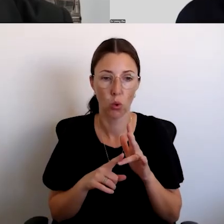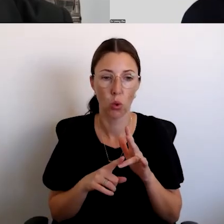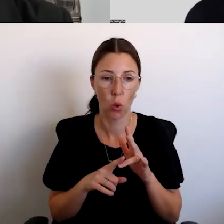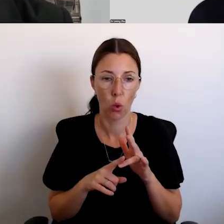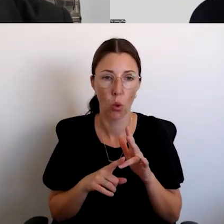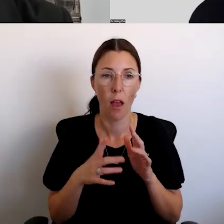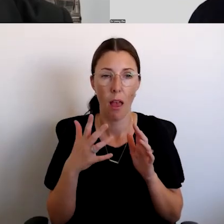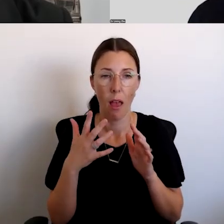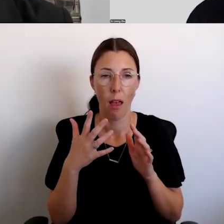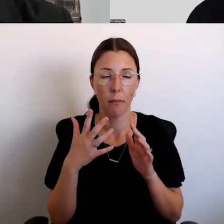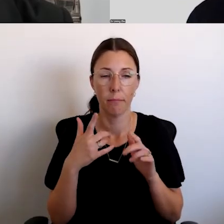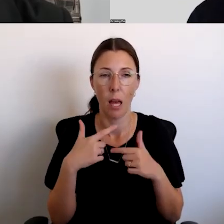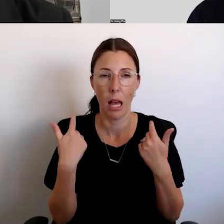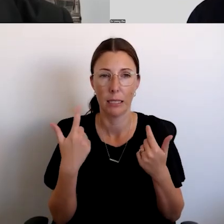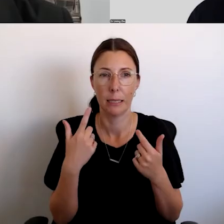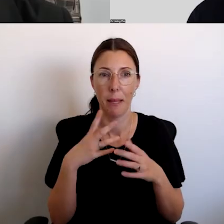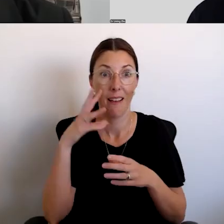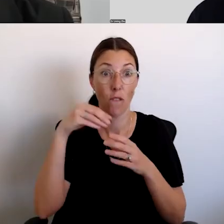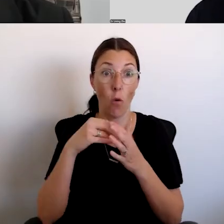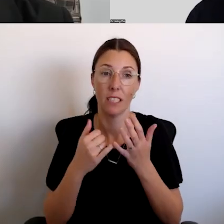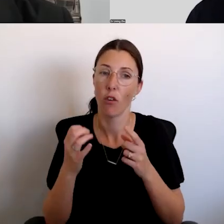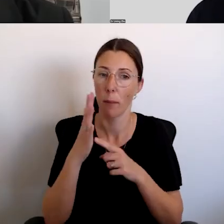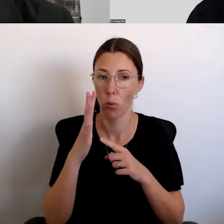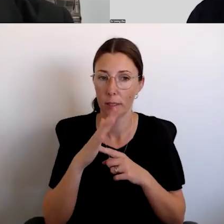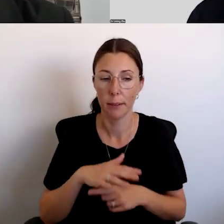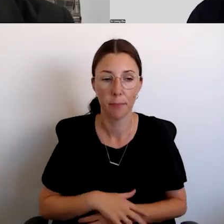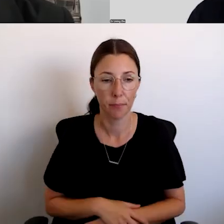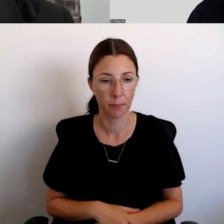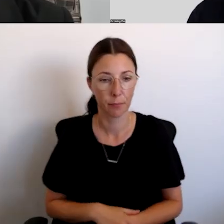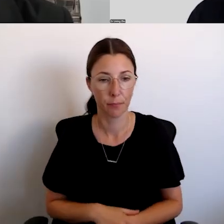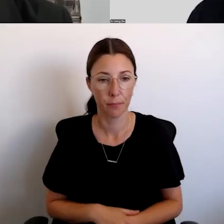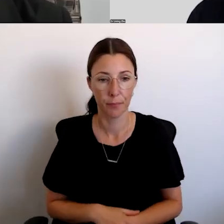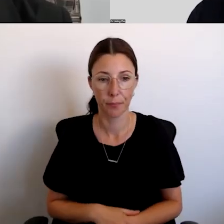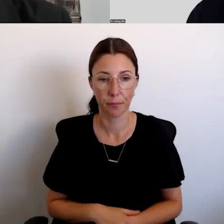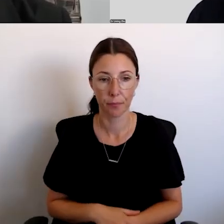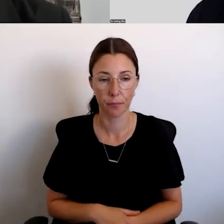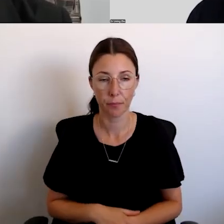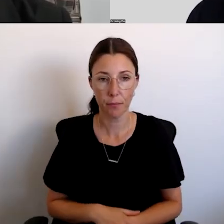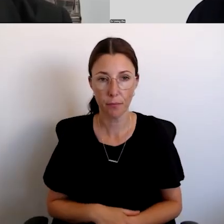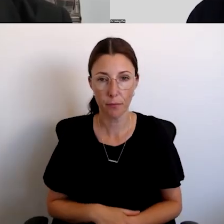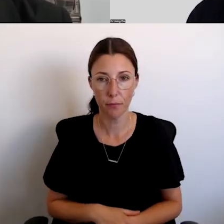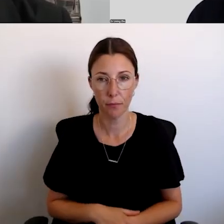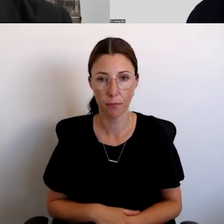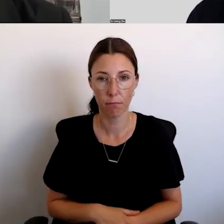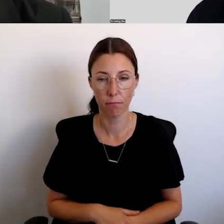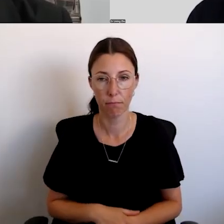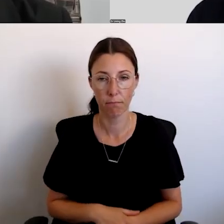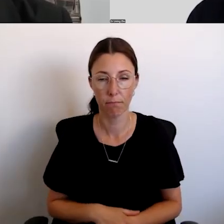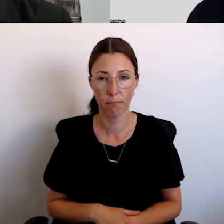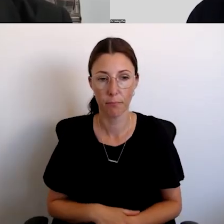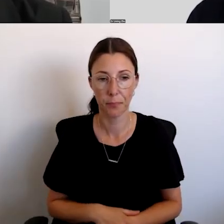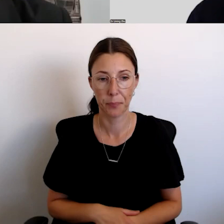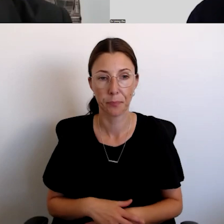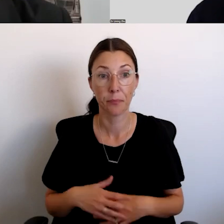important, and we are also working on it. mm. Um, Leeming, the music industry, of course, is an area